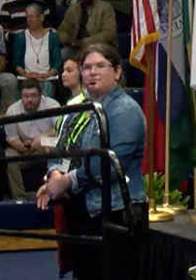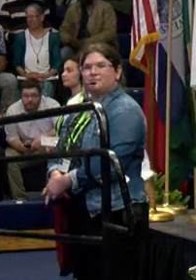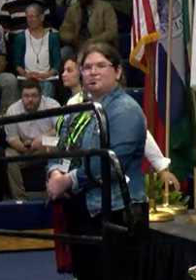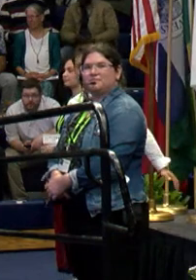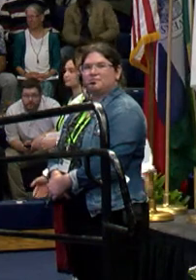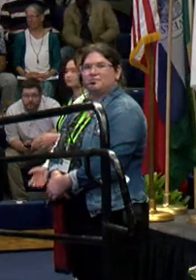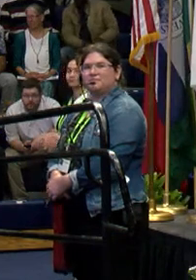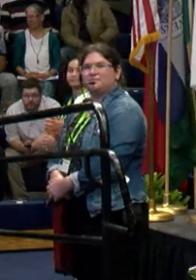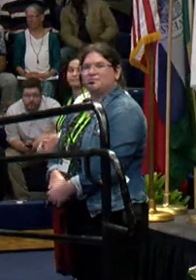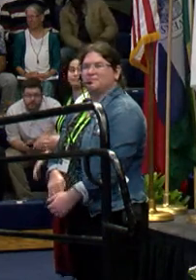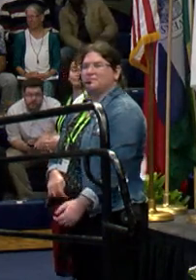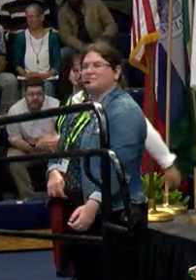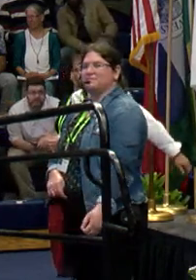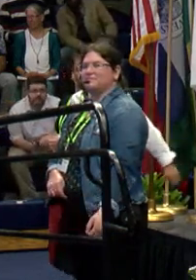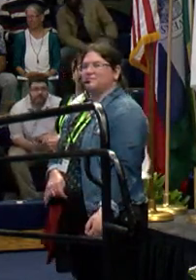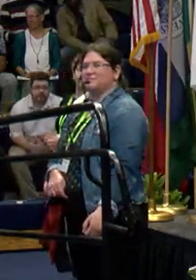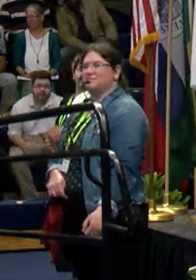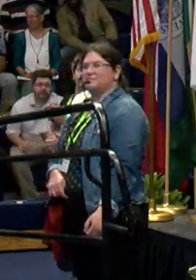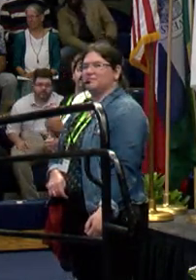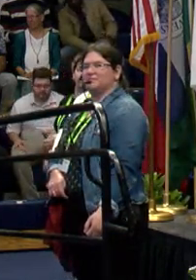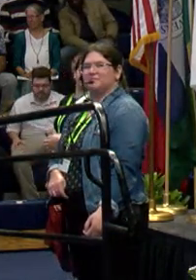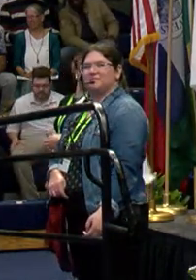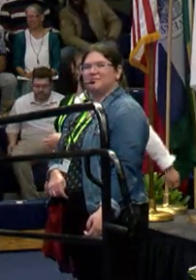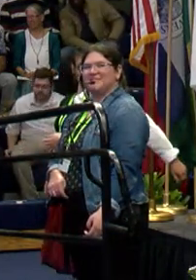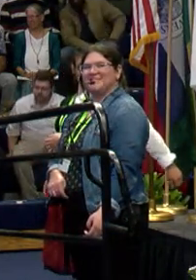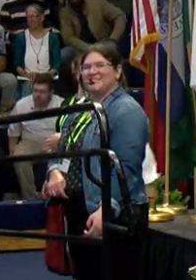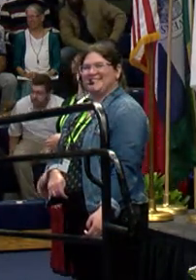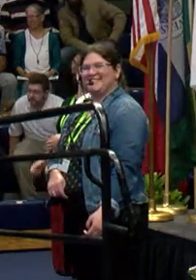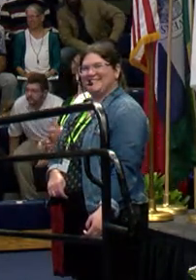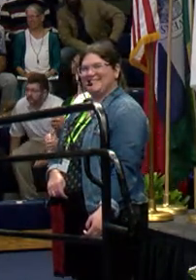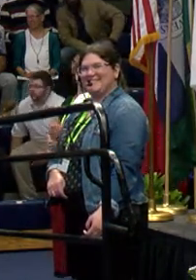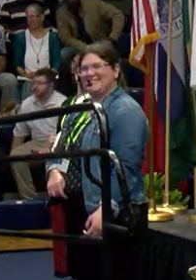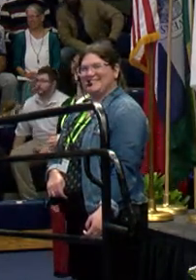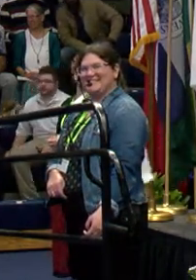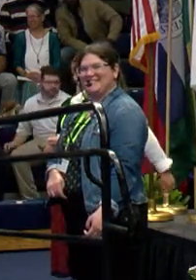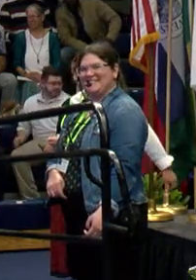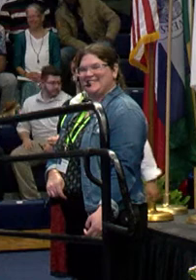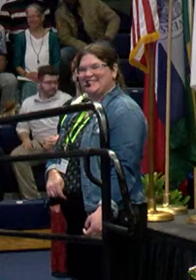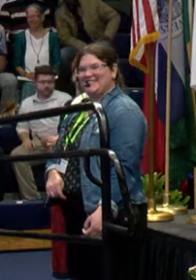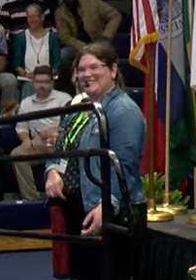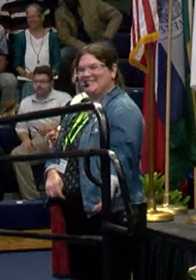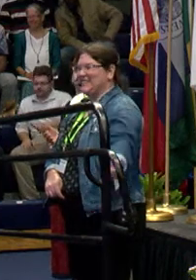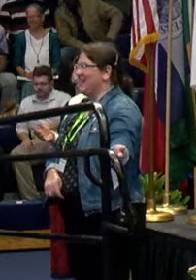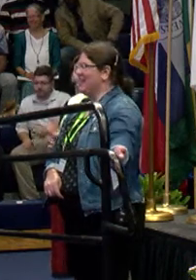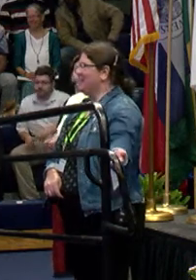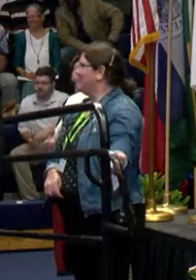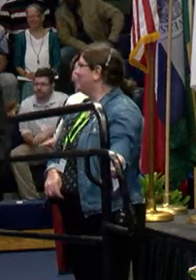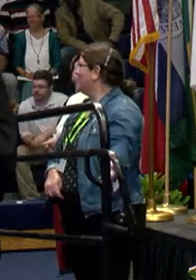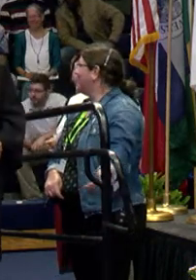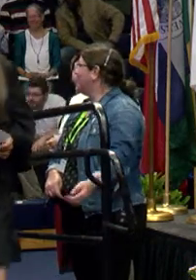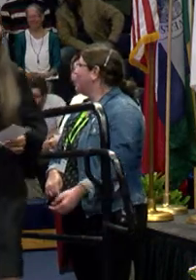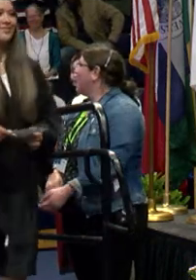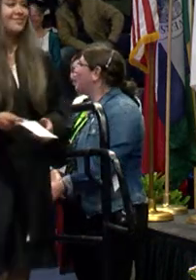Mihana Tamashiro, outstanding graduate in Canadian American Studies.